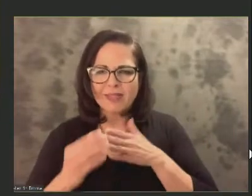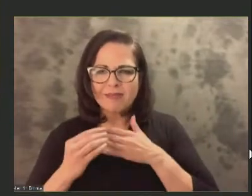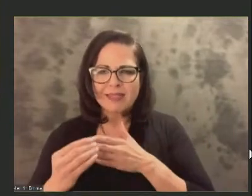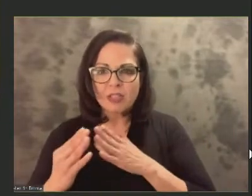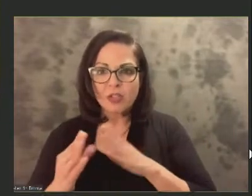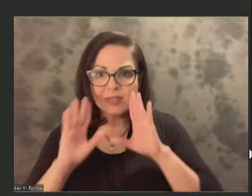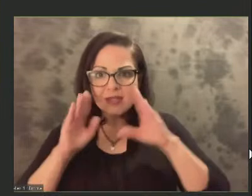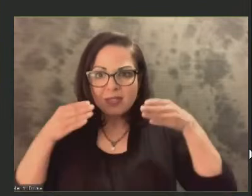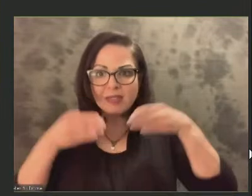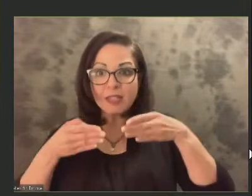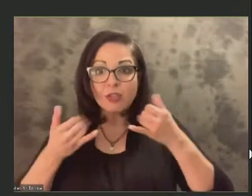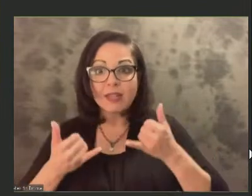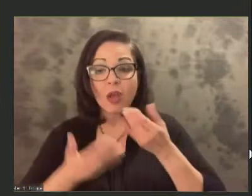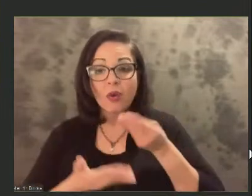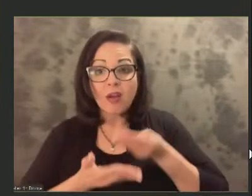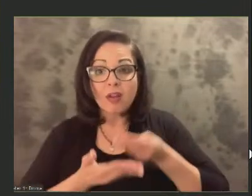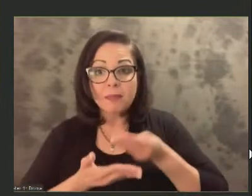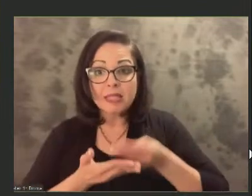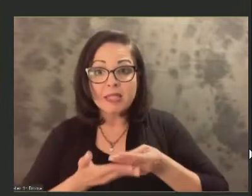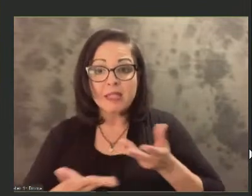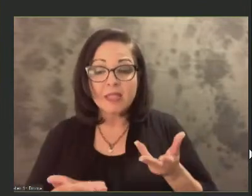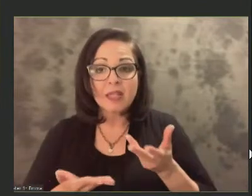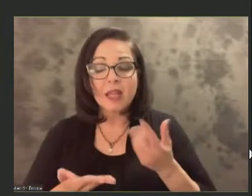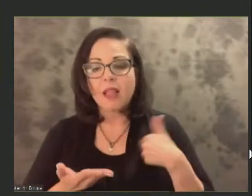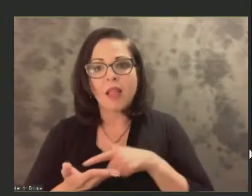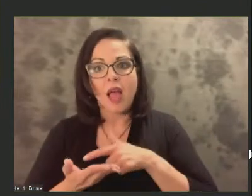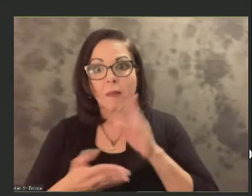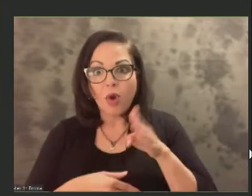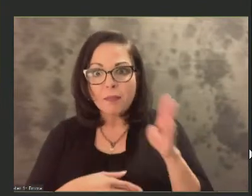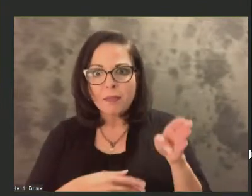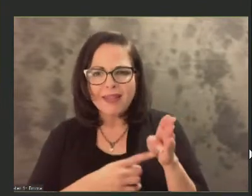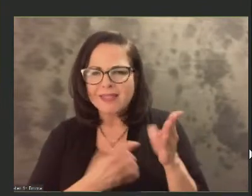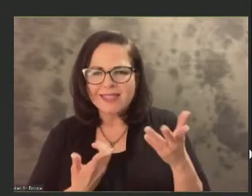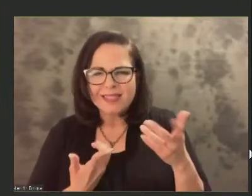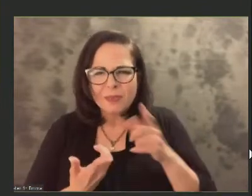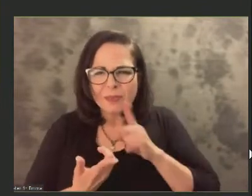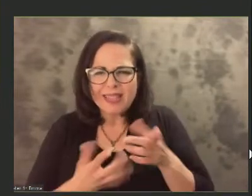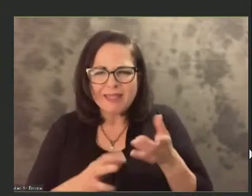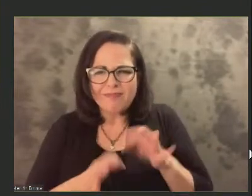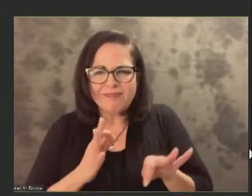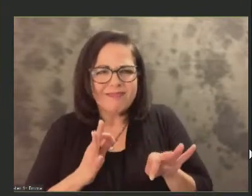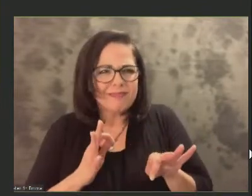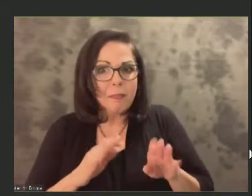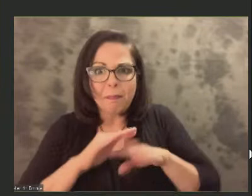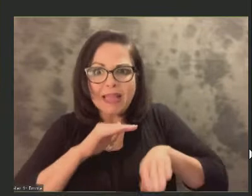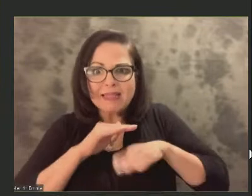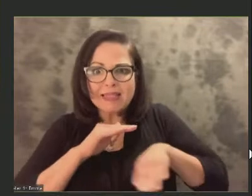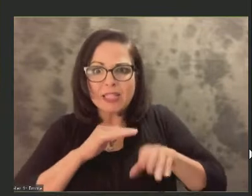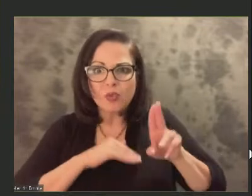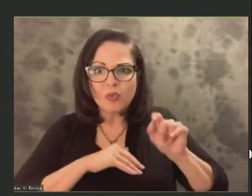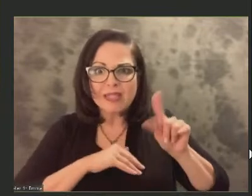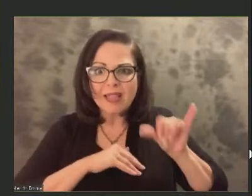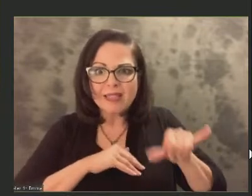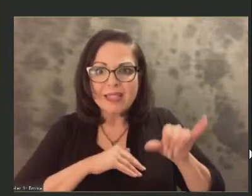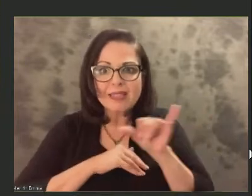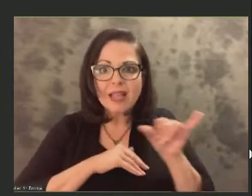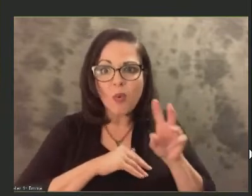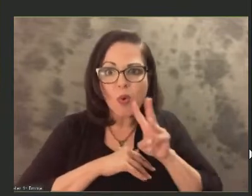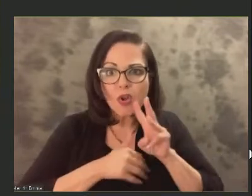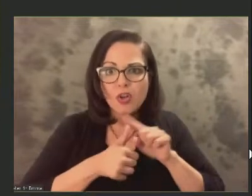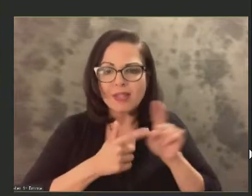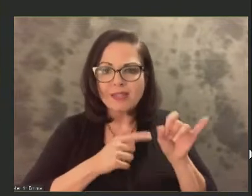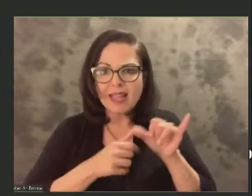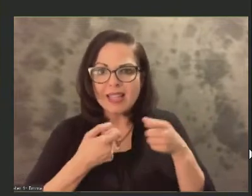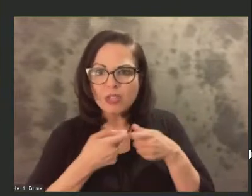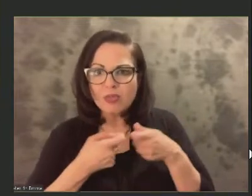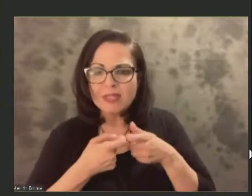centered now economy, that broadband is actually now a basic utility. It's like water, electricity. We need to